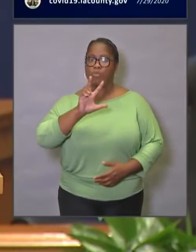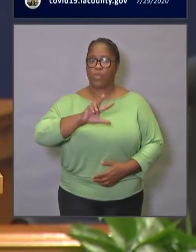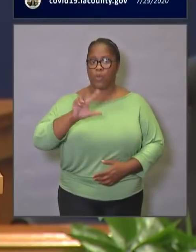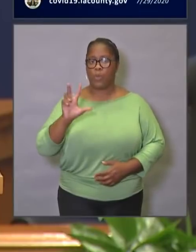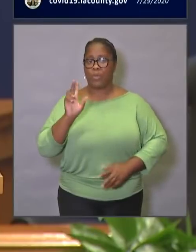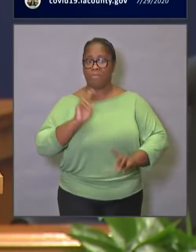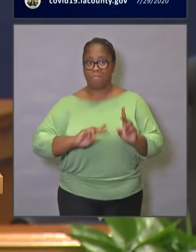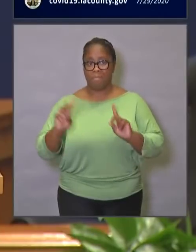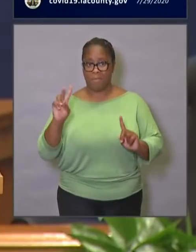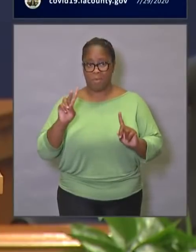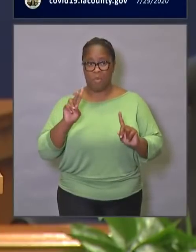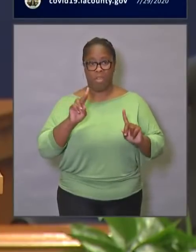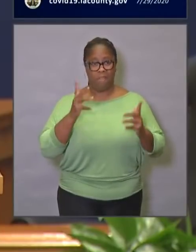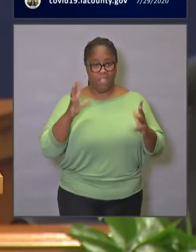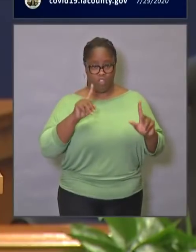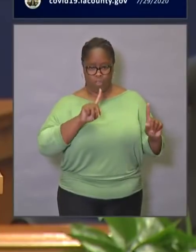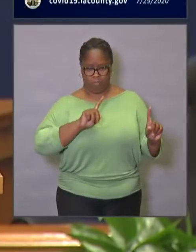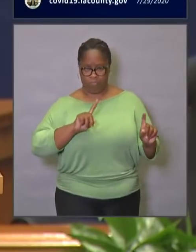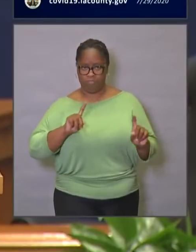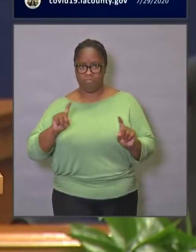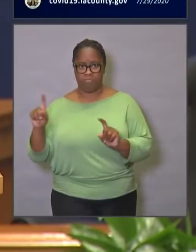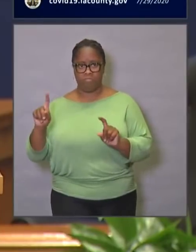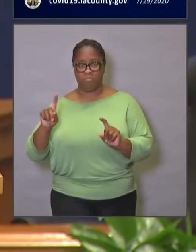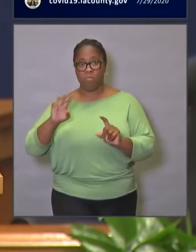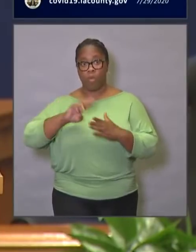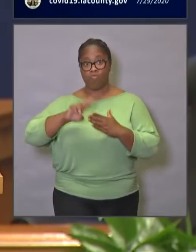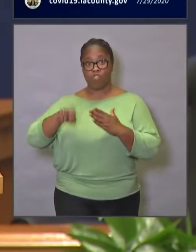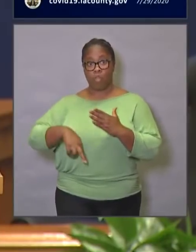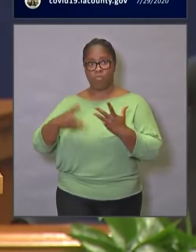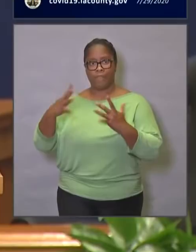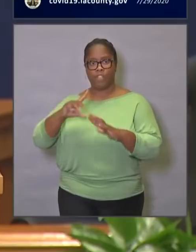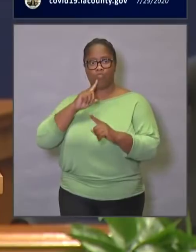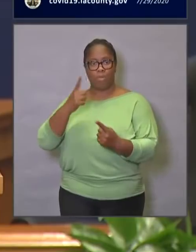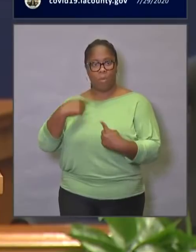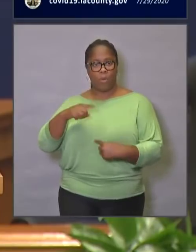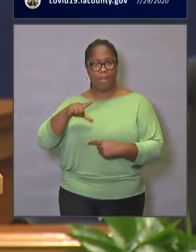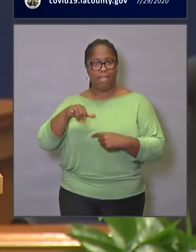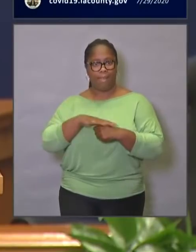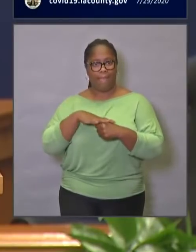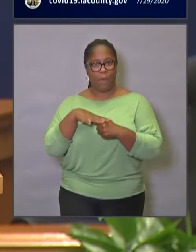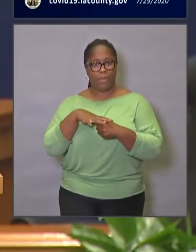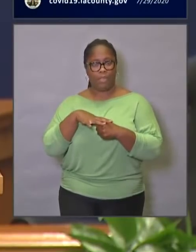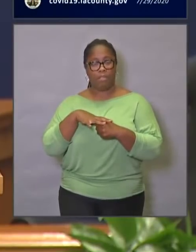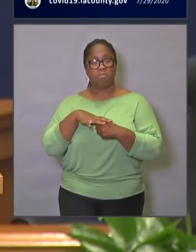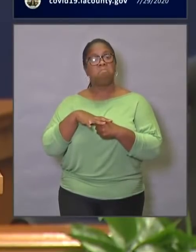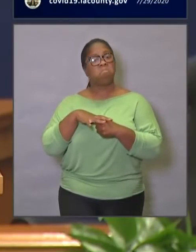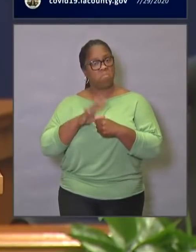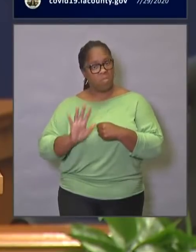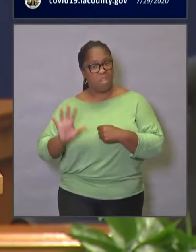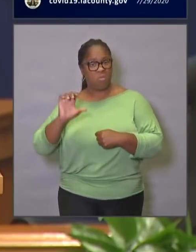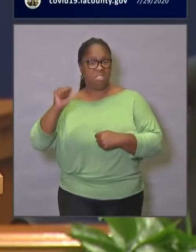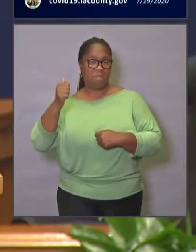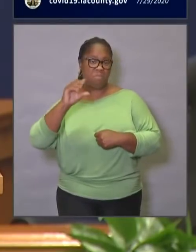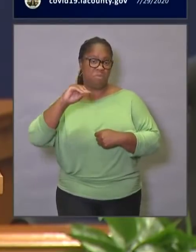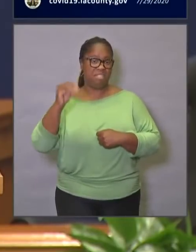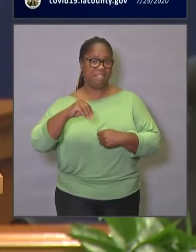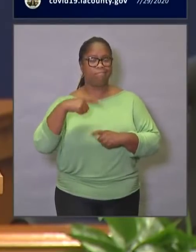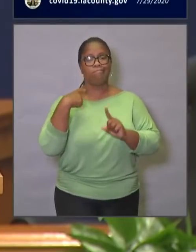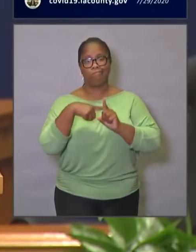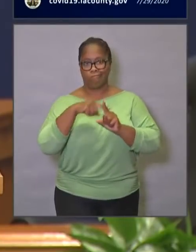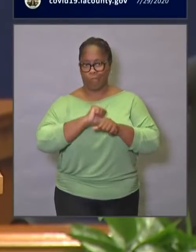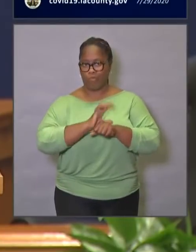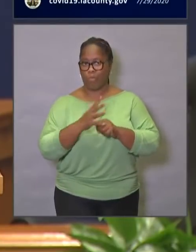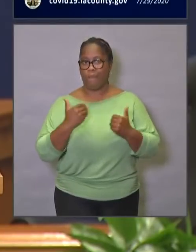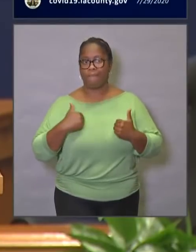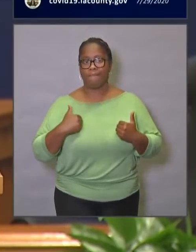1,682,633 people have been tested and had their results reported in LA County, and a total of 10% were positive.